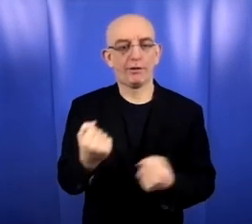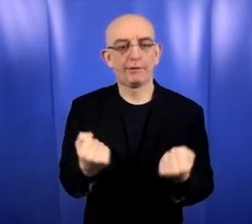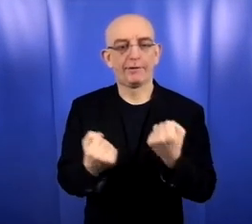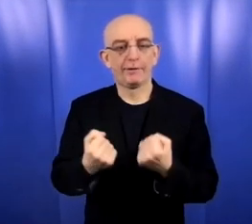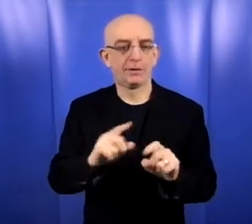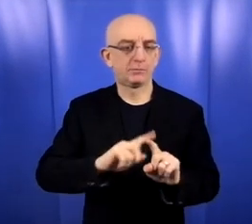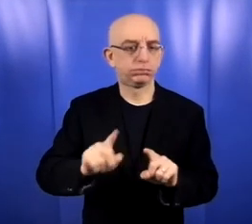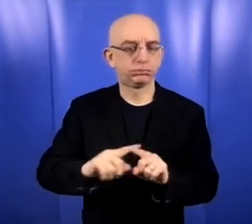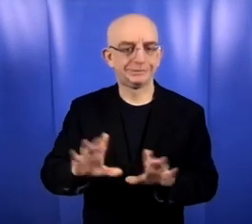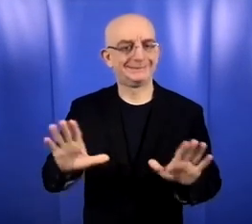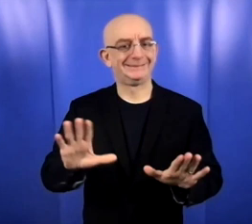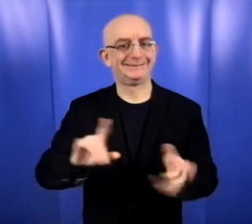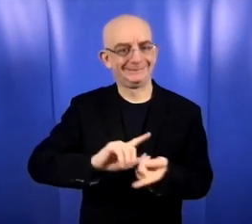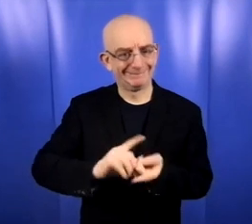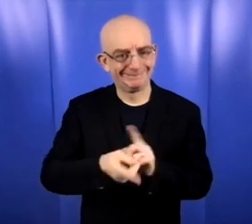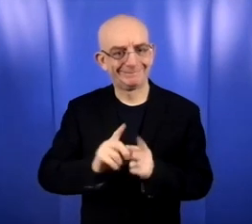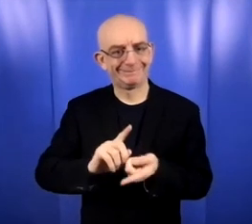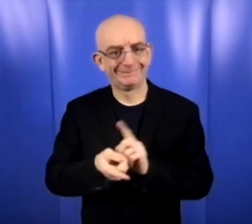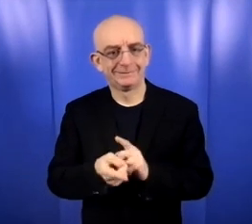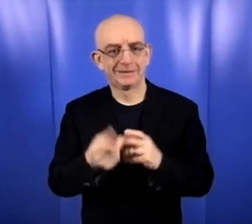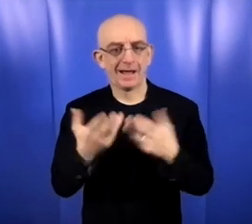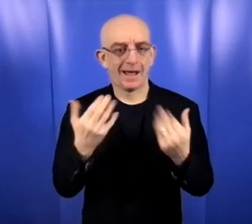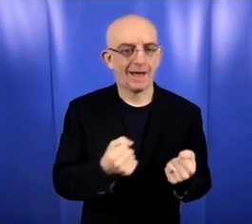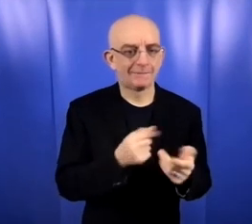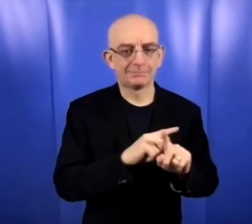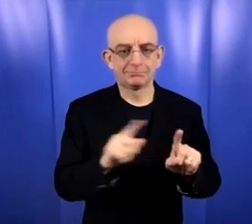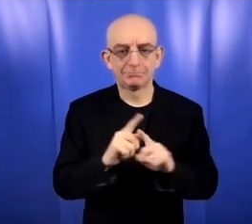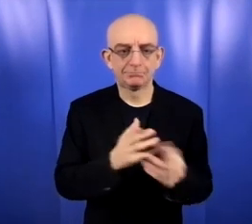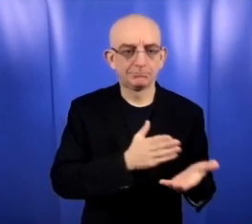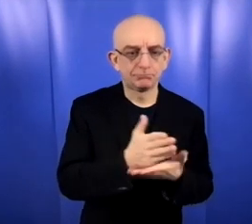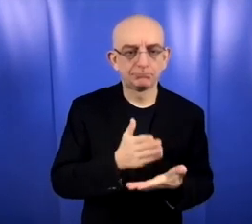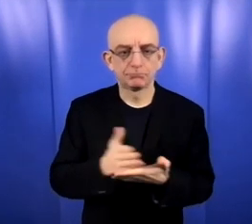is access to rights during displacement.